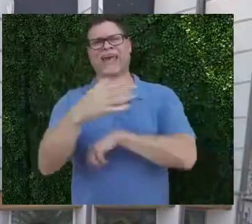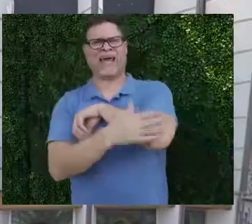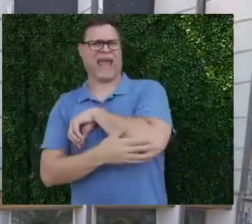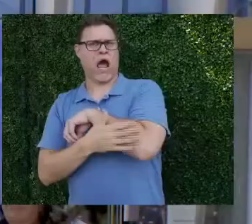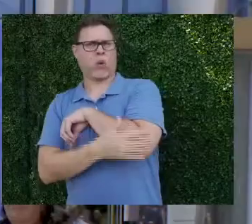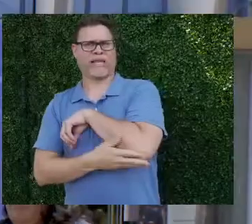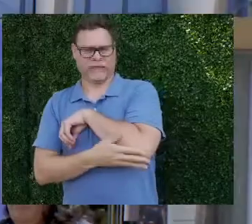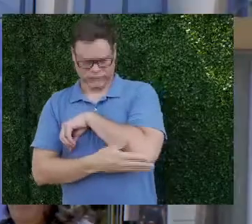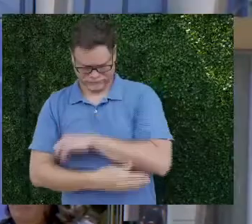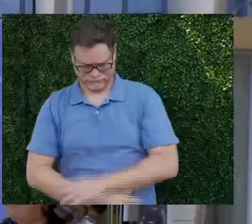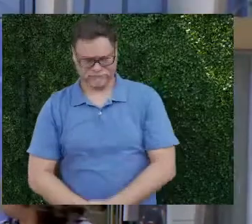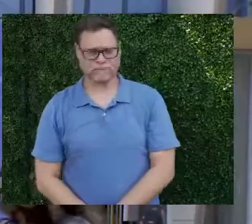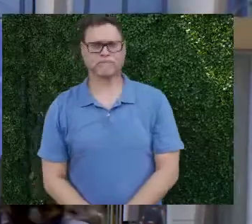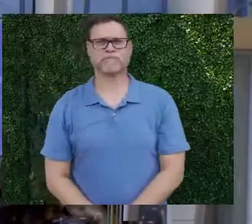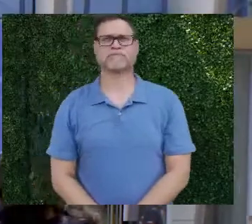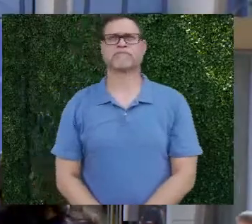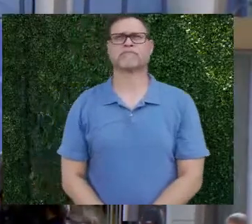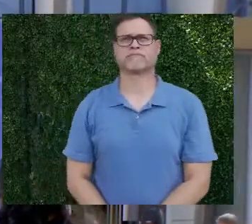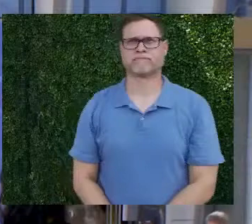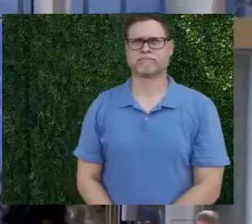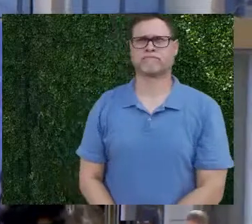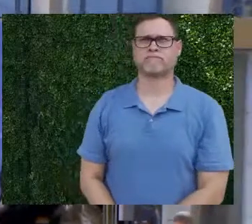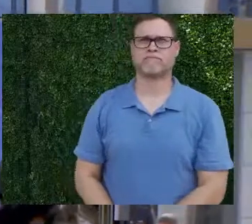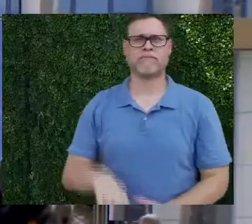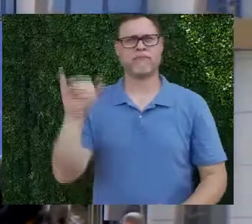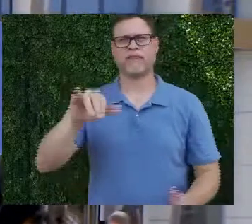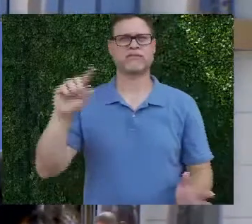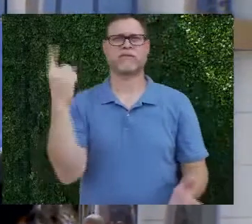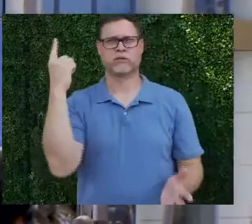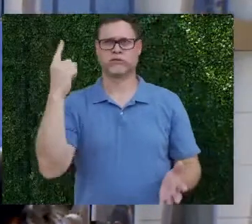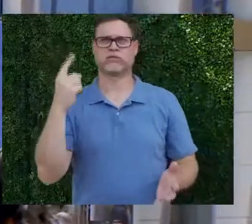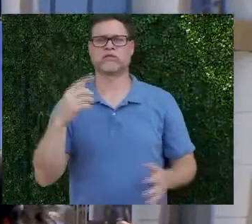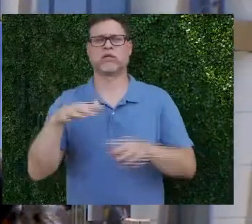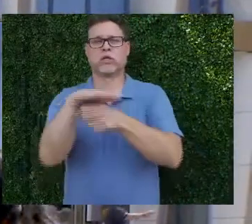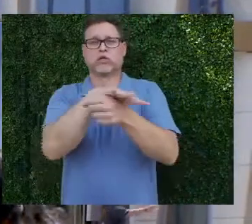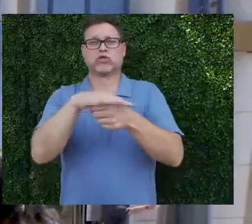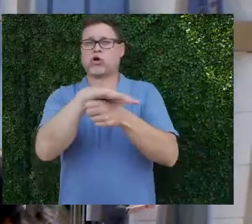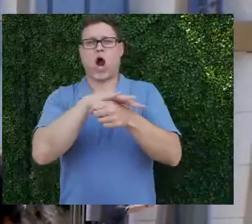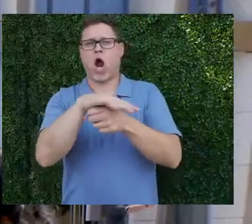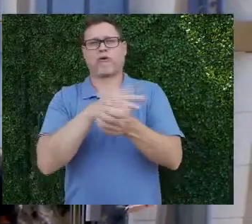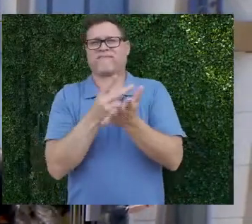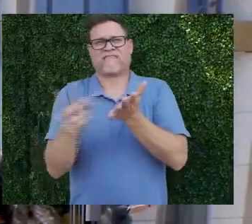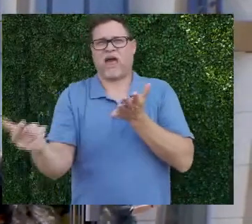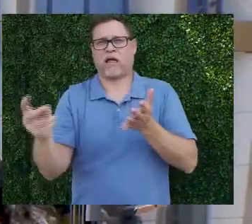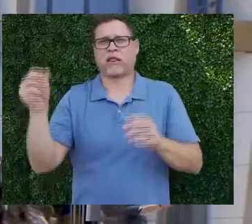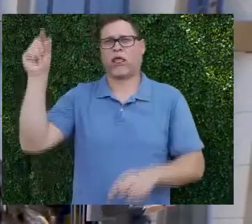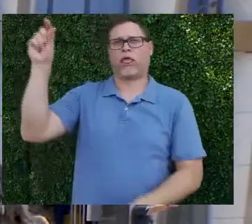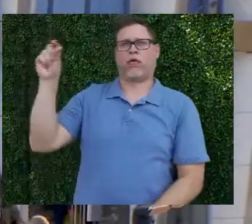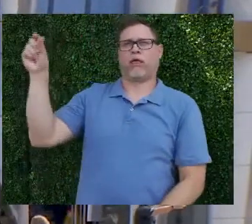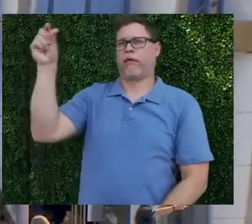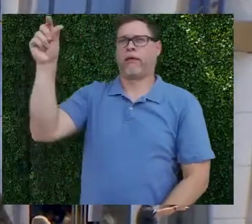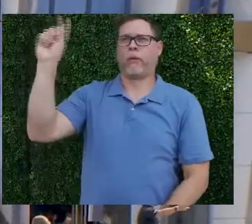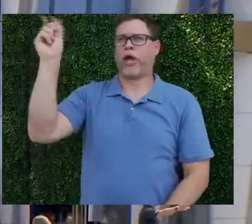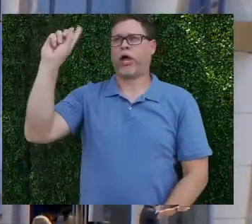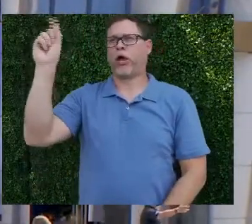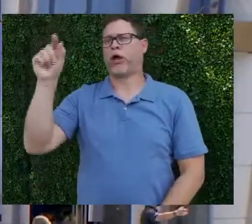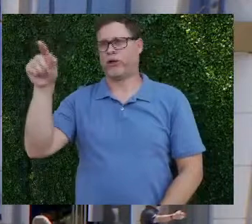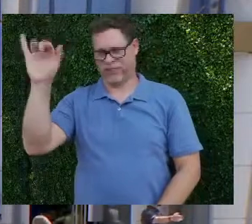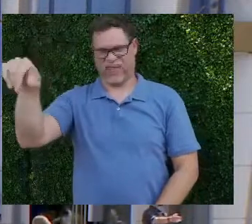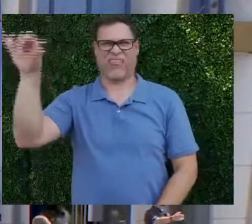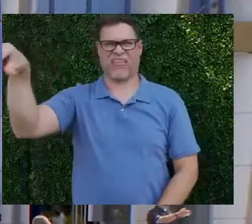County. All right. Marin. Hit him, Helen. That's a first. My geography fails me. You got it. I will be honest. Yep, it's right